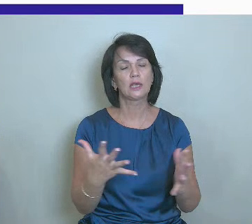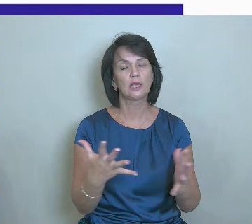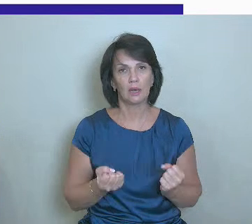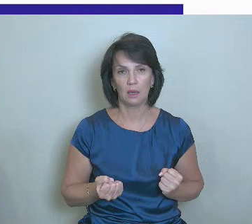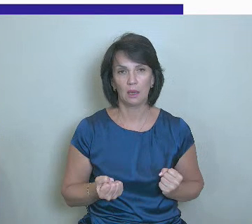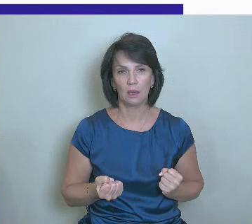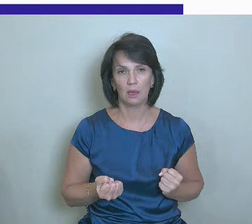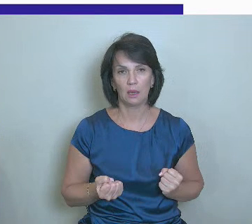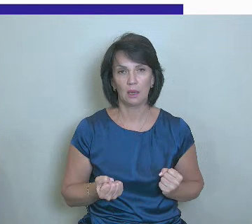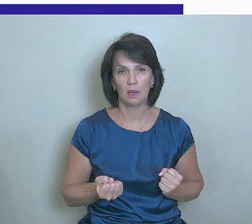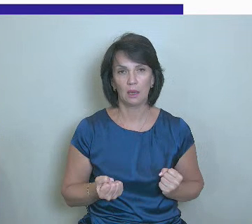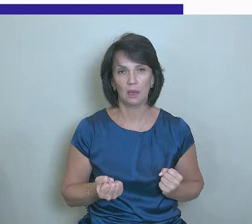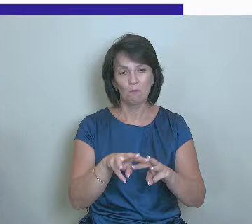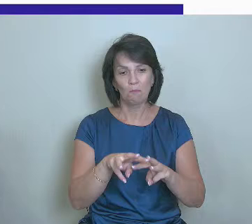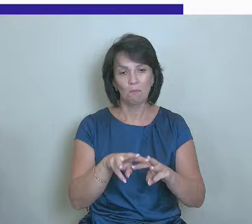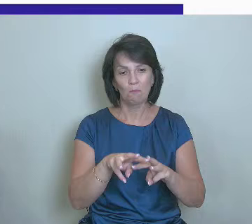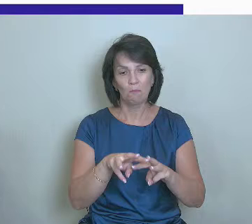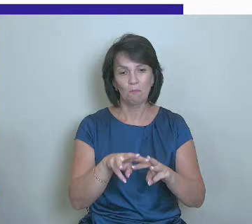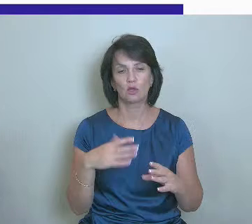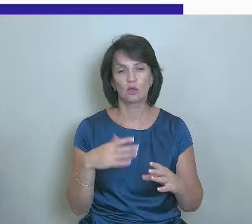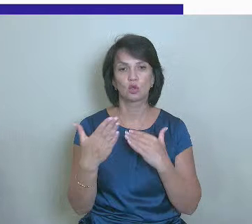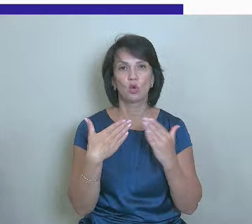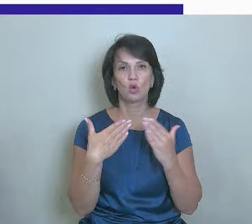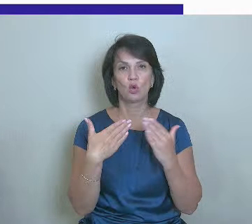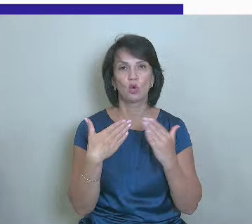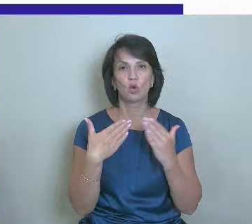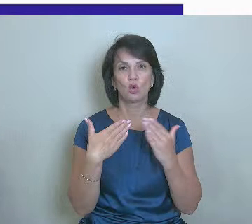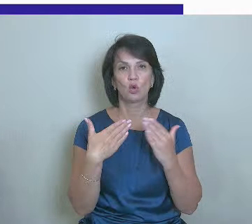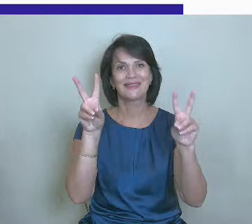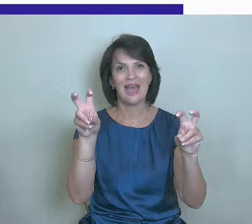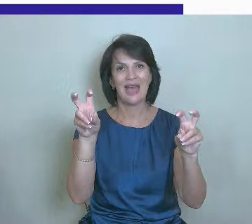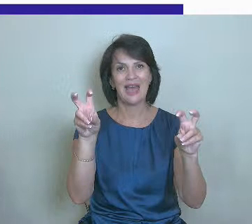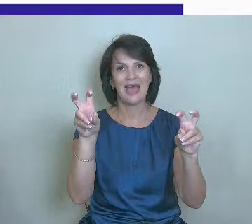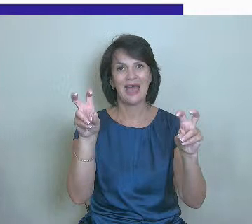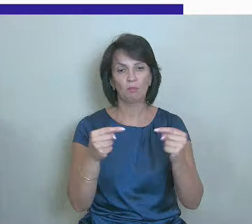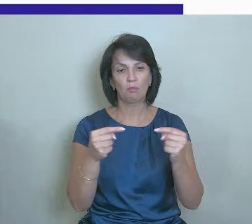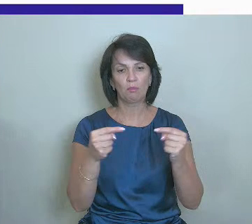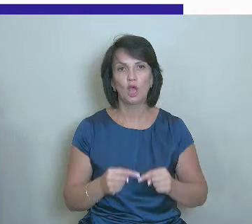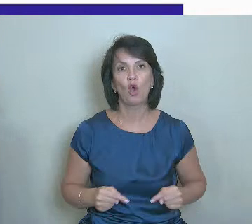decisions and resolutions made by the Ministry and the Cabinet of Ministers,